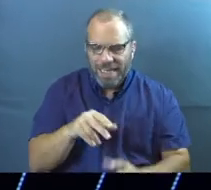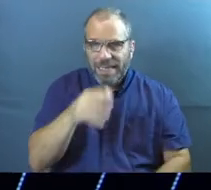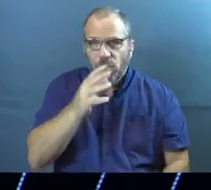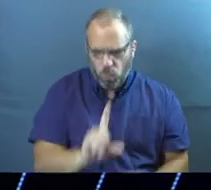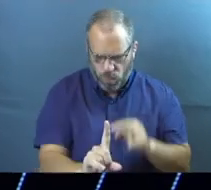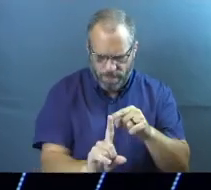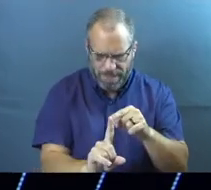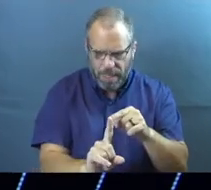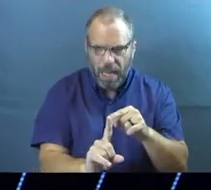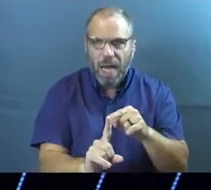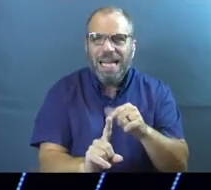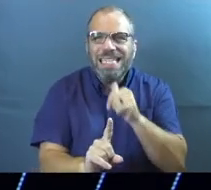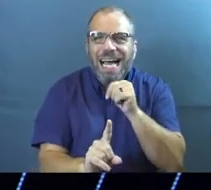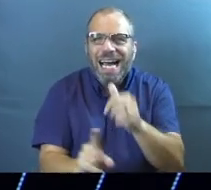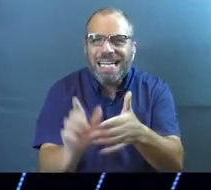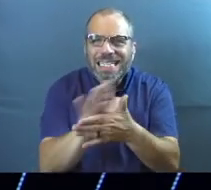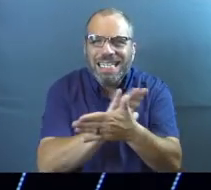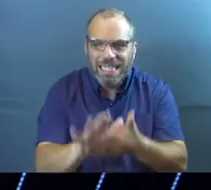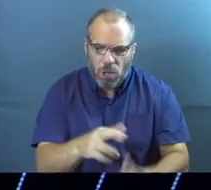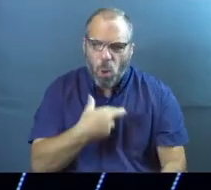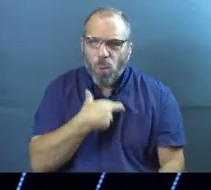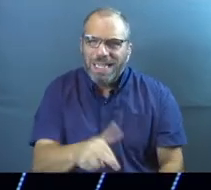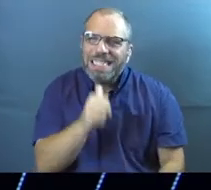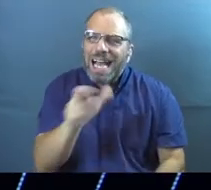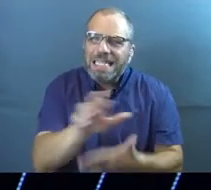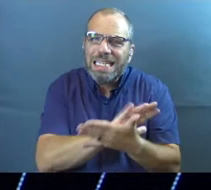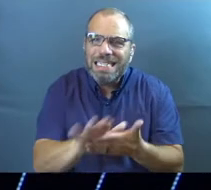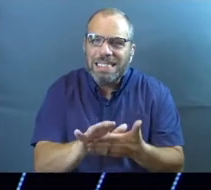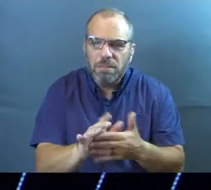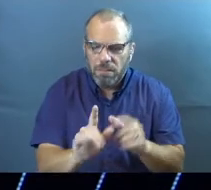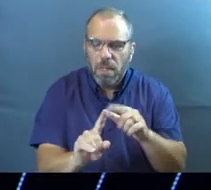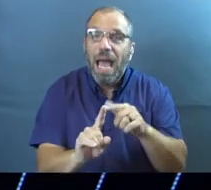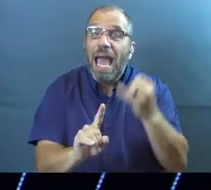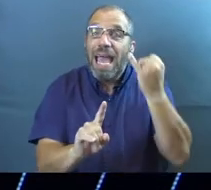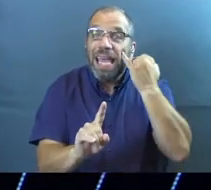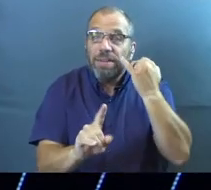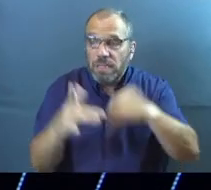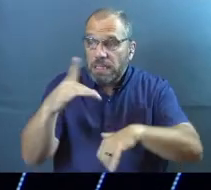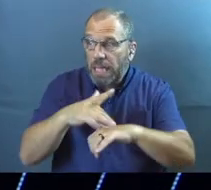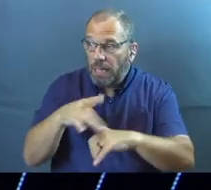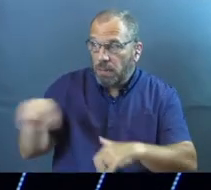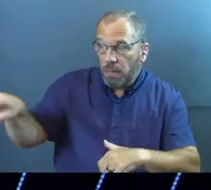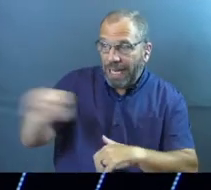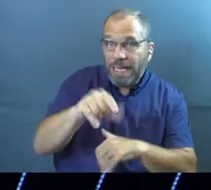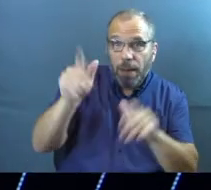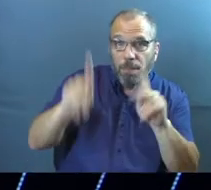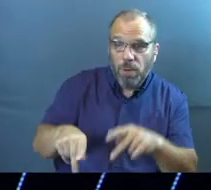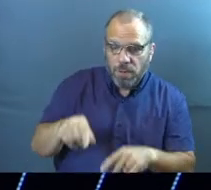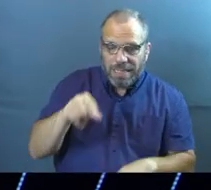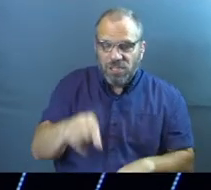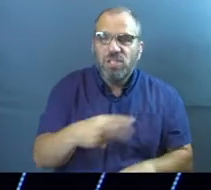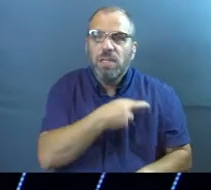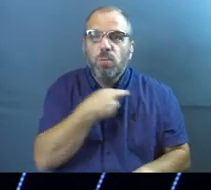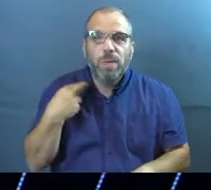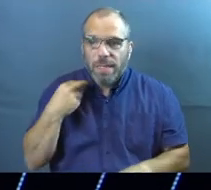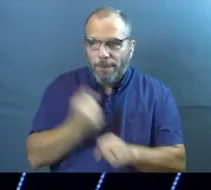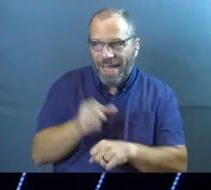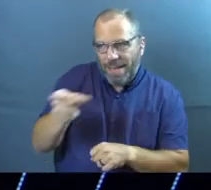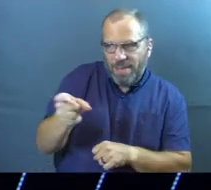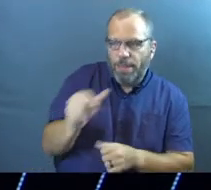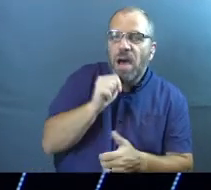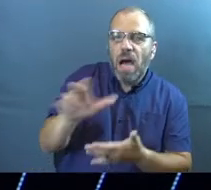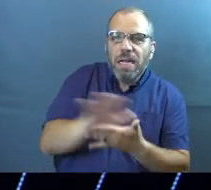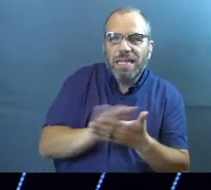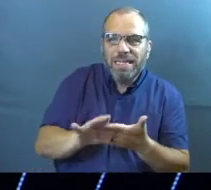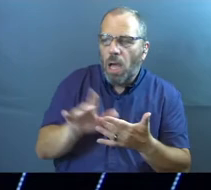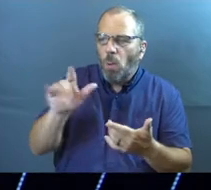she was considered unclean, religiously unclean. And if she touched anybody else, she risked making them